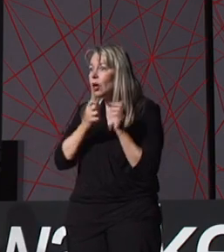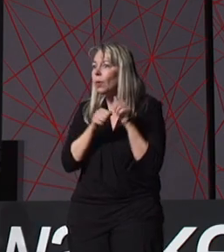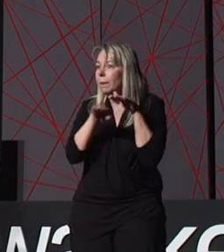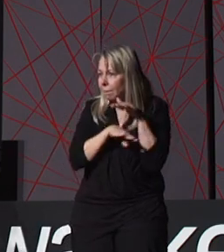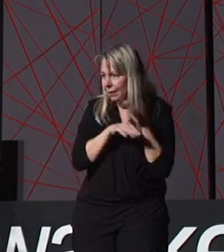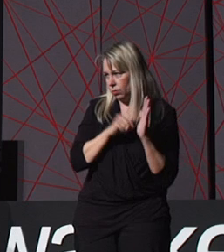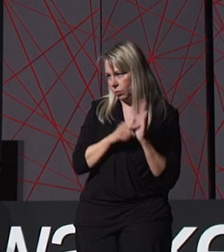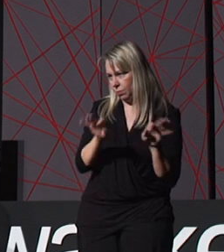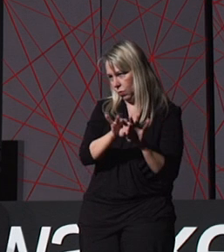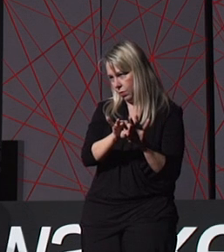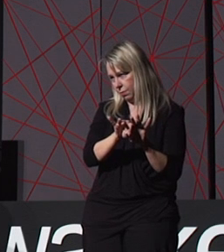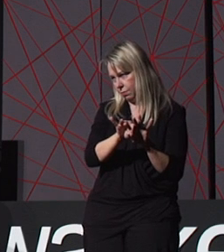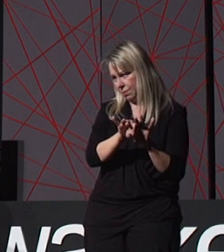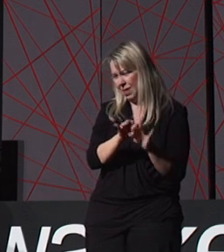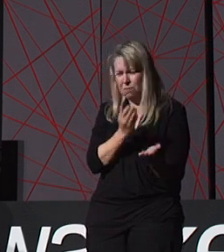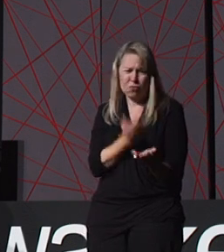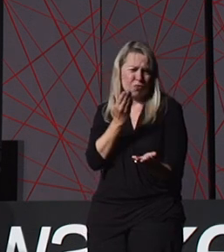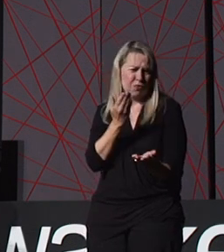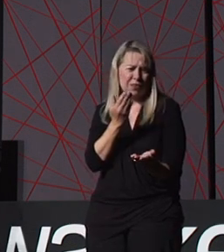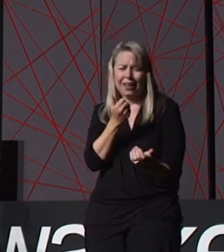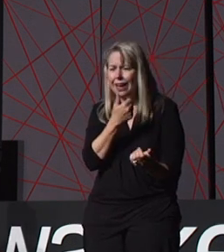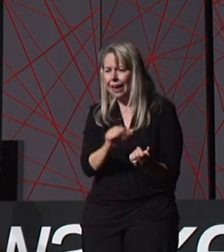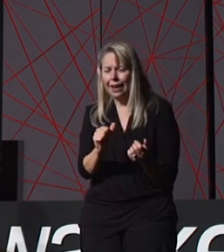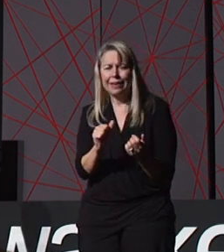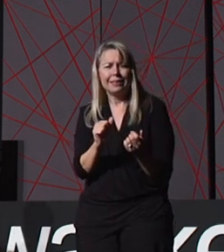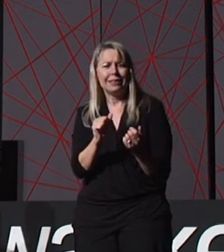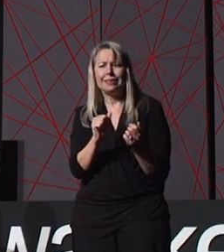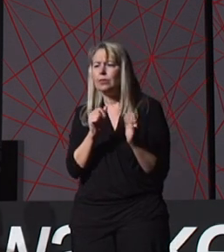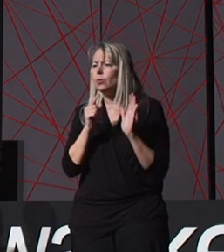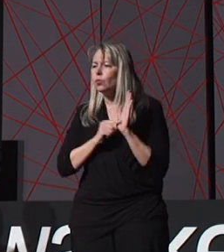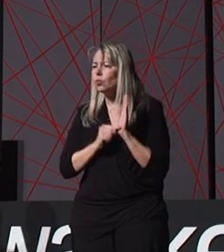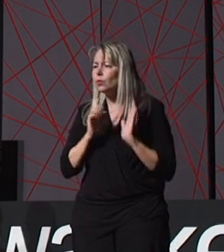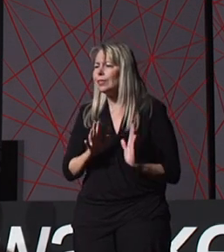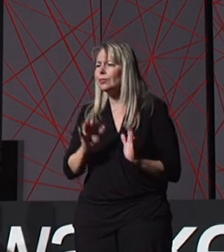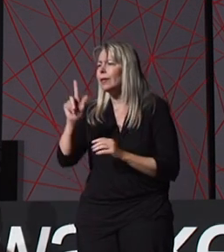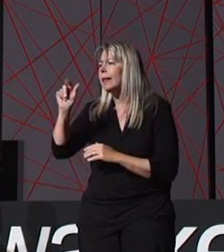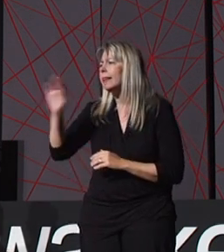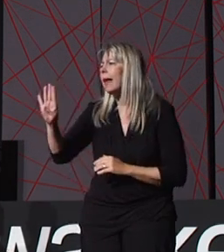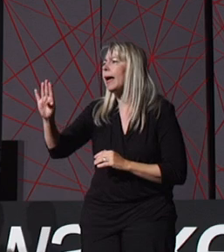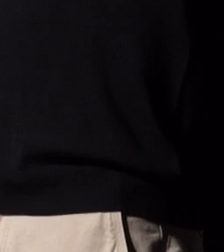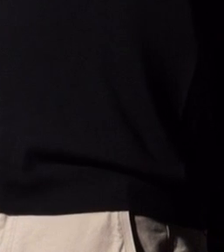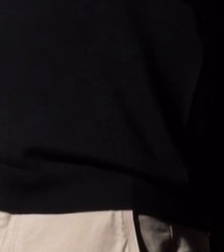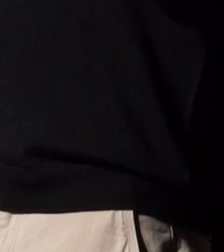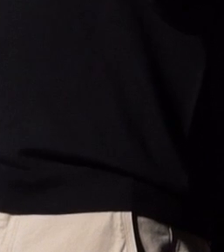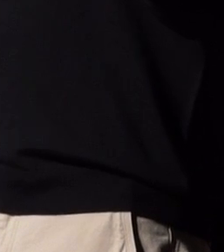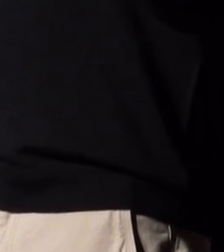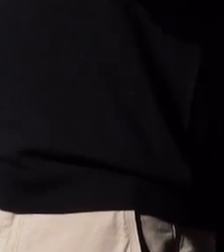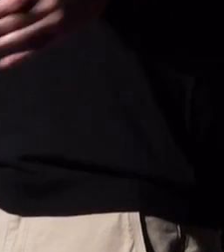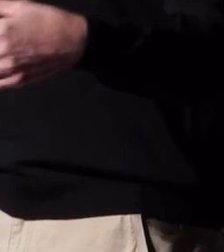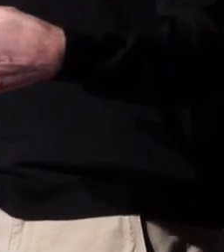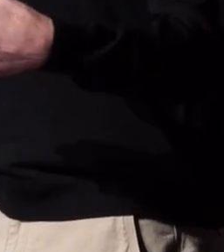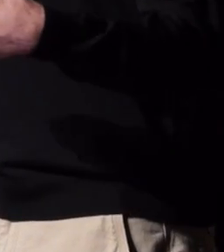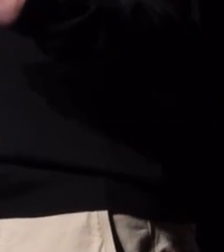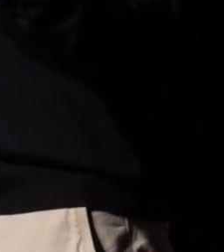So basic research is a proven path to new discovery. Researchers in labs and forests, however you want to